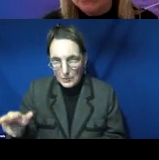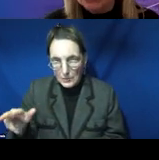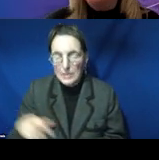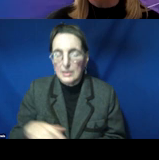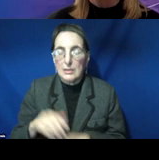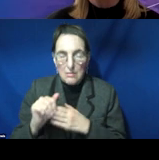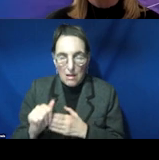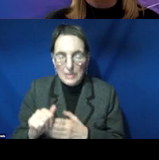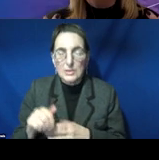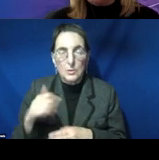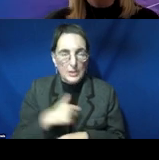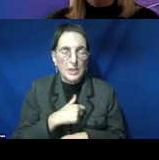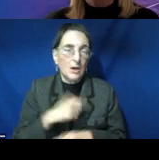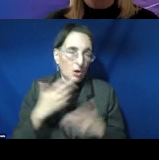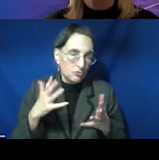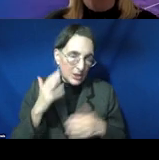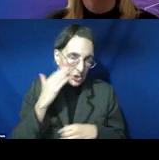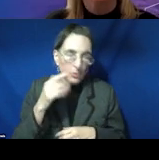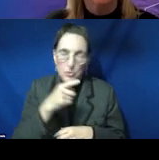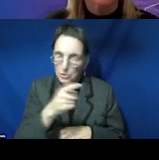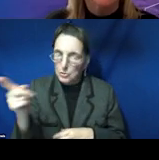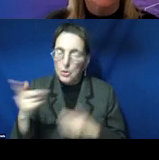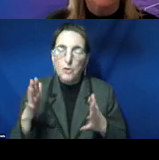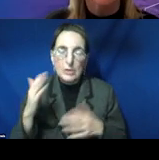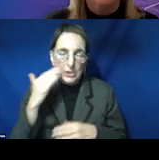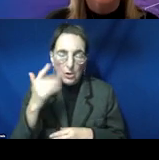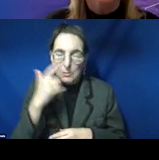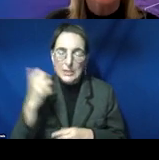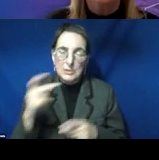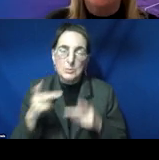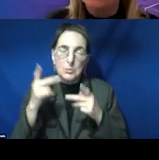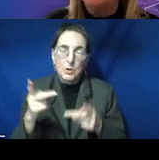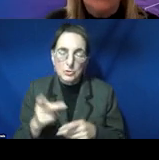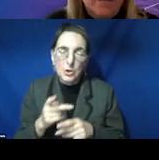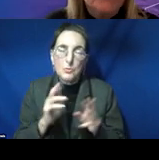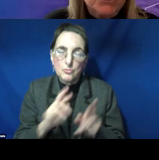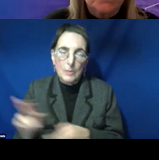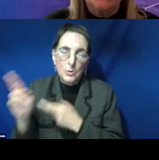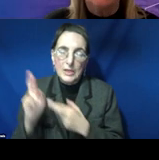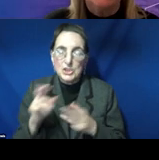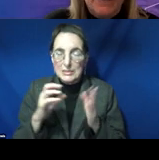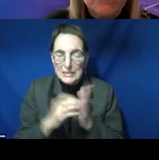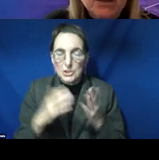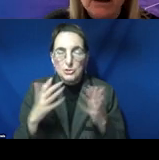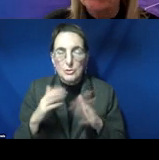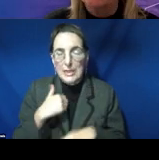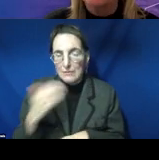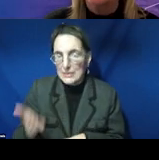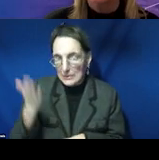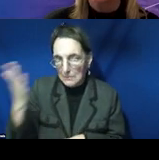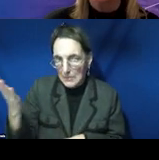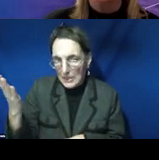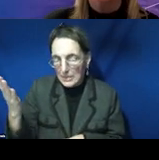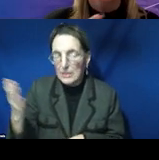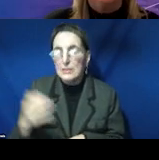already, and you already know because of the proposal preparation section, that you already have to submit at the time of